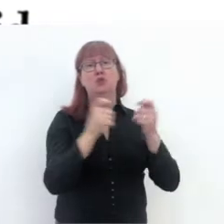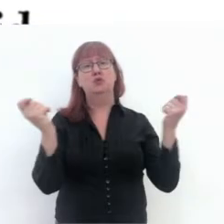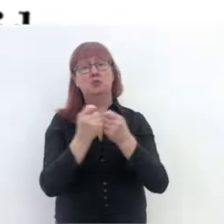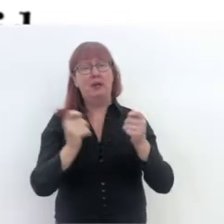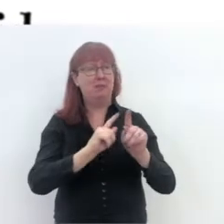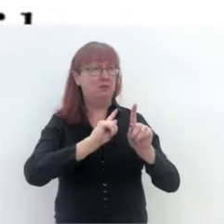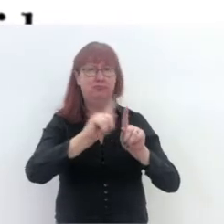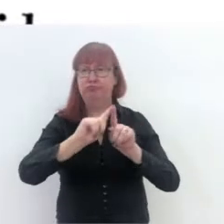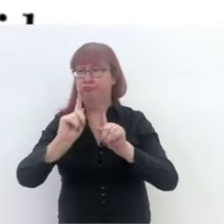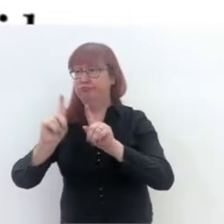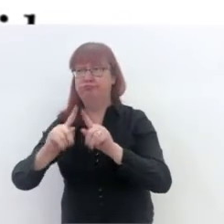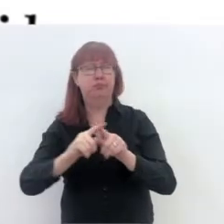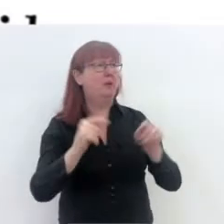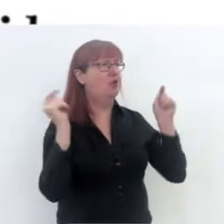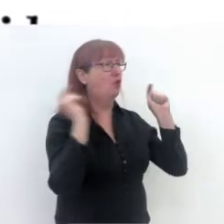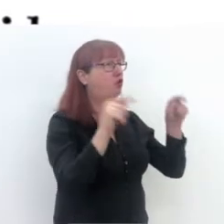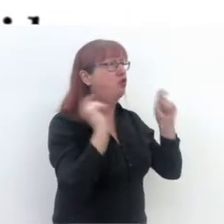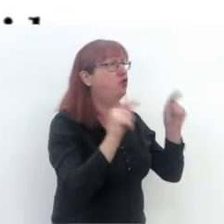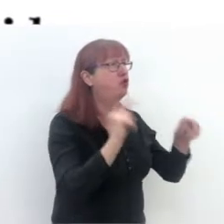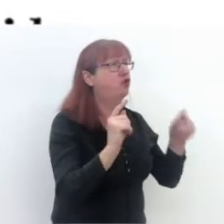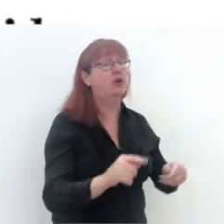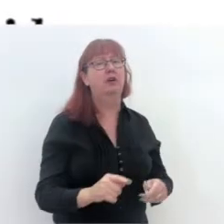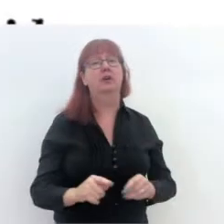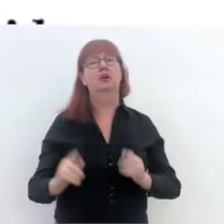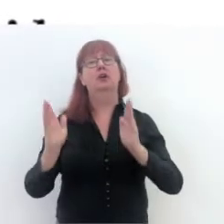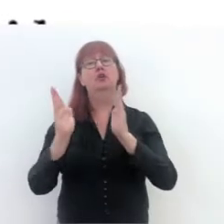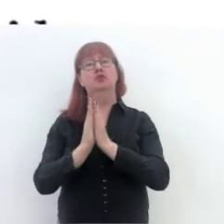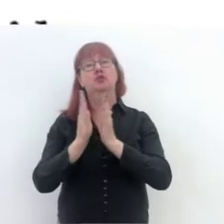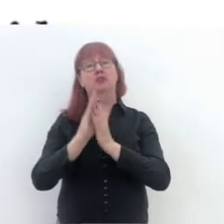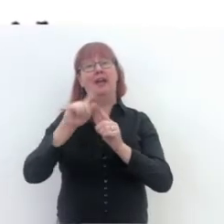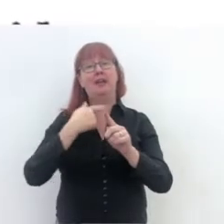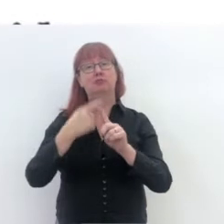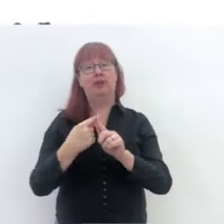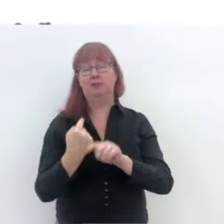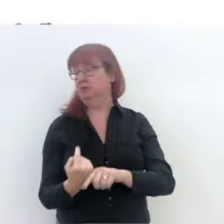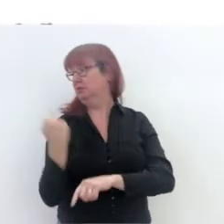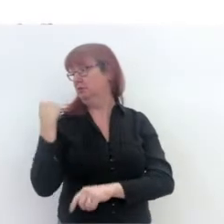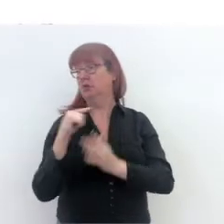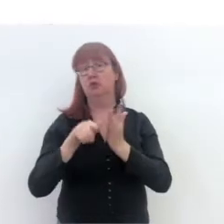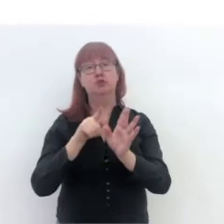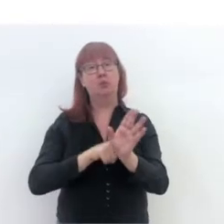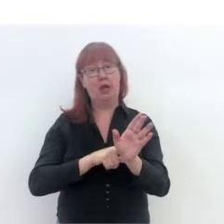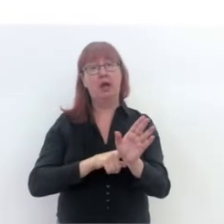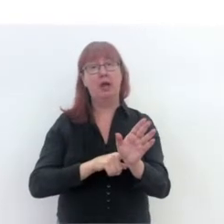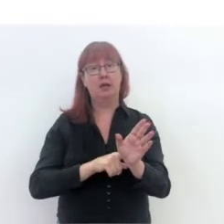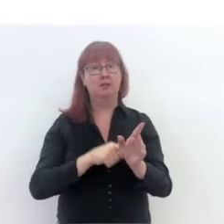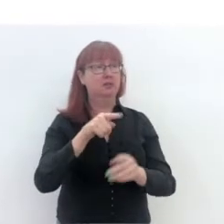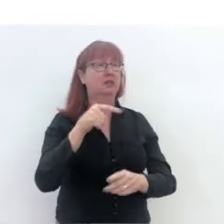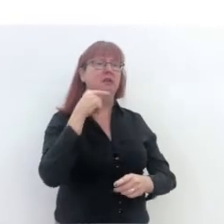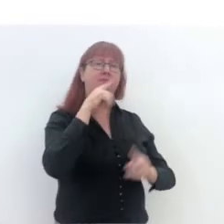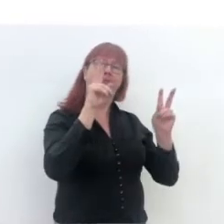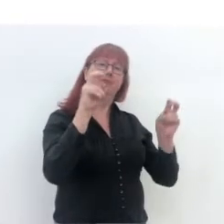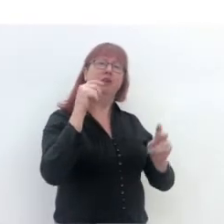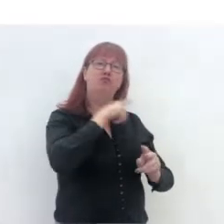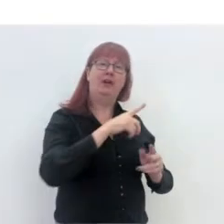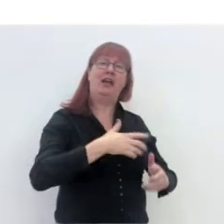scorn from a number of newspapers The Sunday Express headline from July of that year declared Red